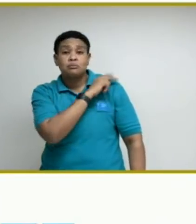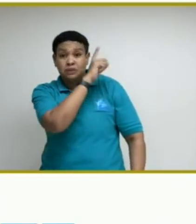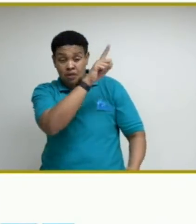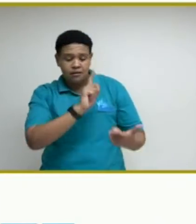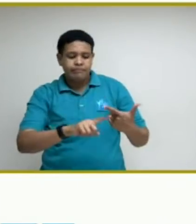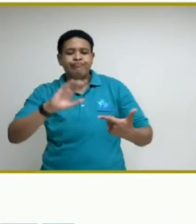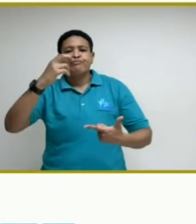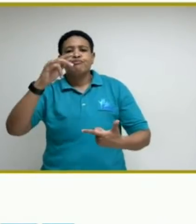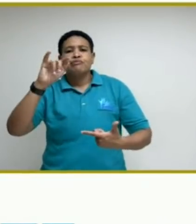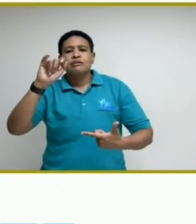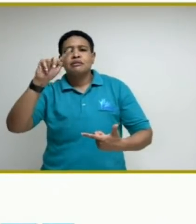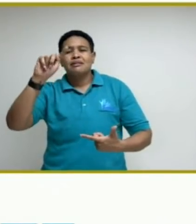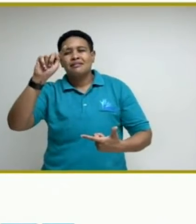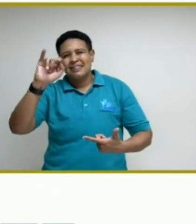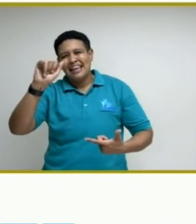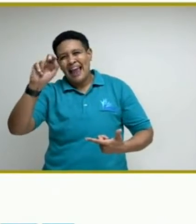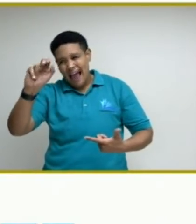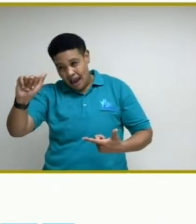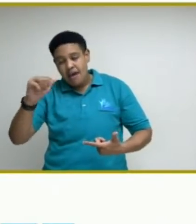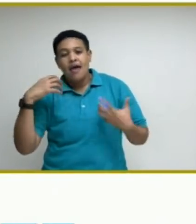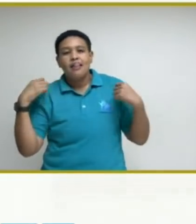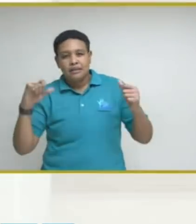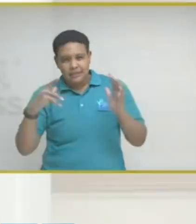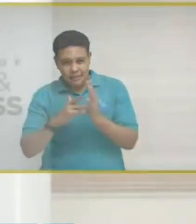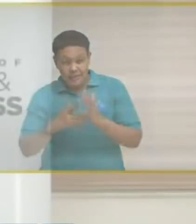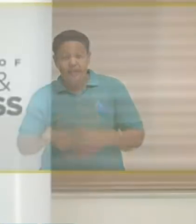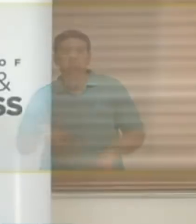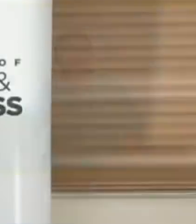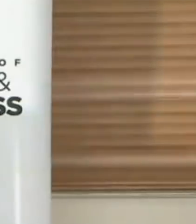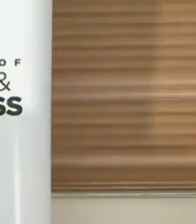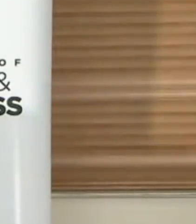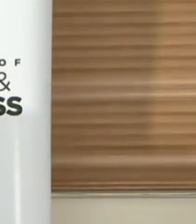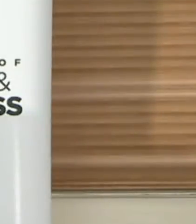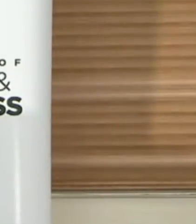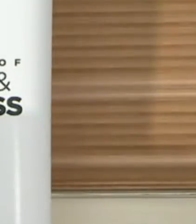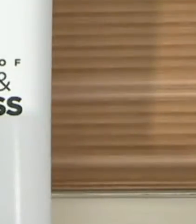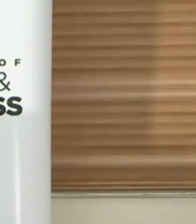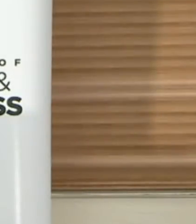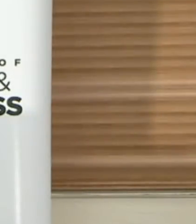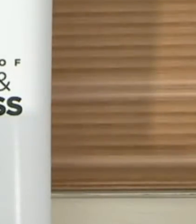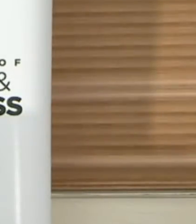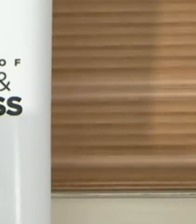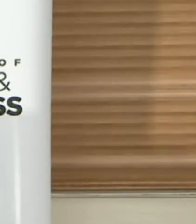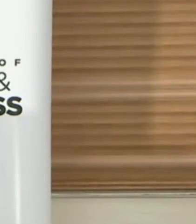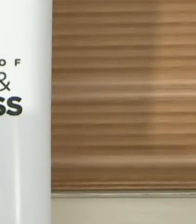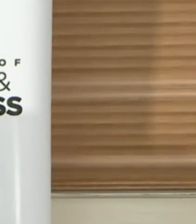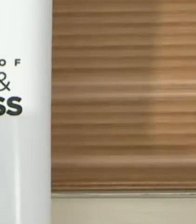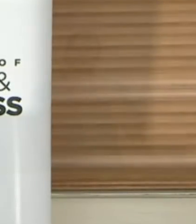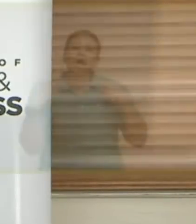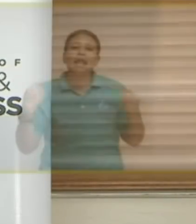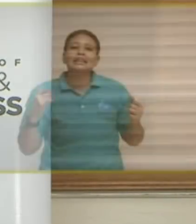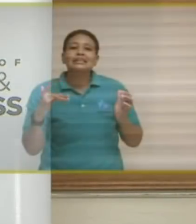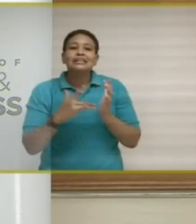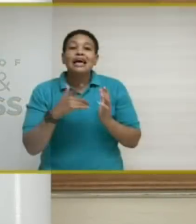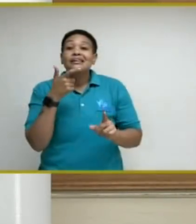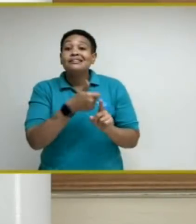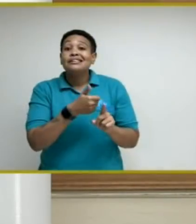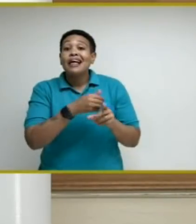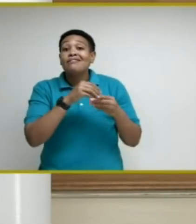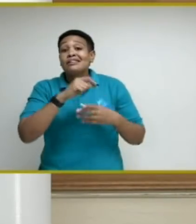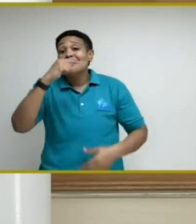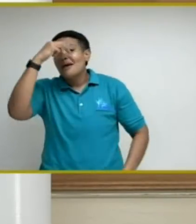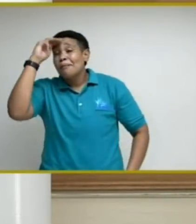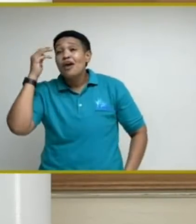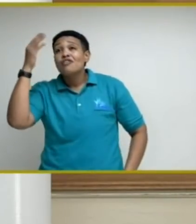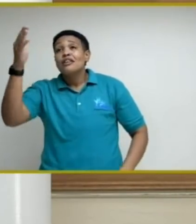Center. In Portland, we'll go on until 7 at the Port Antonio Health Center. And in St.